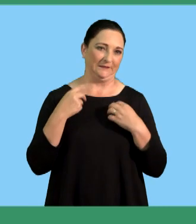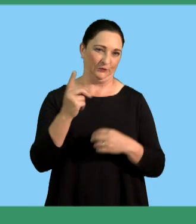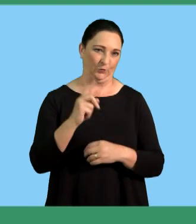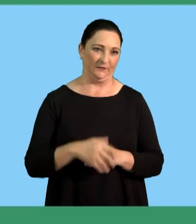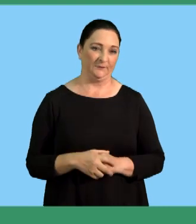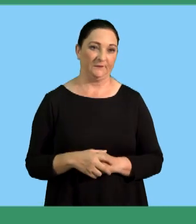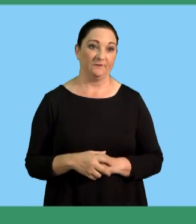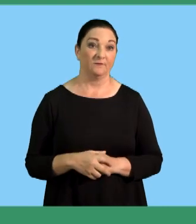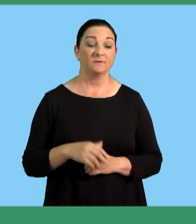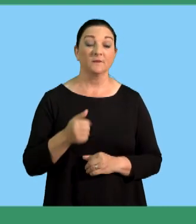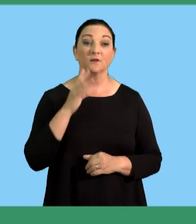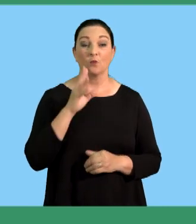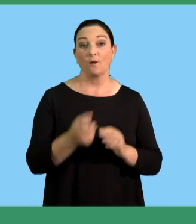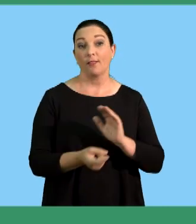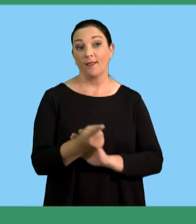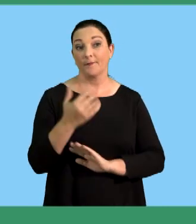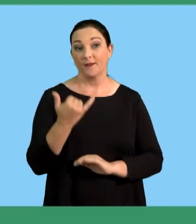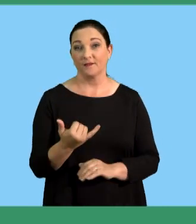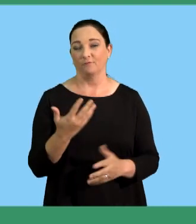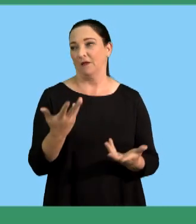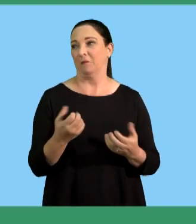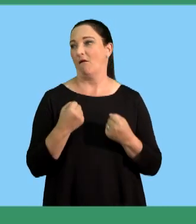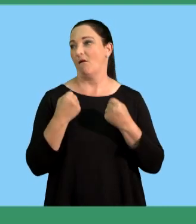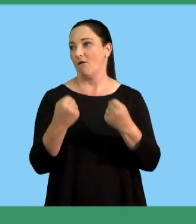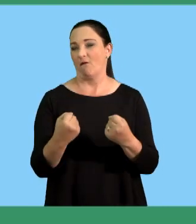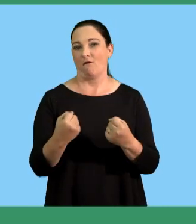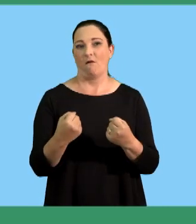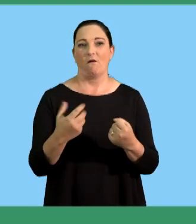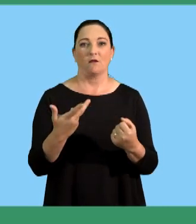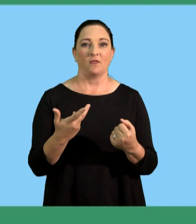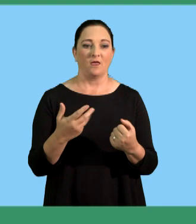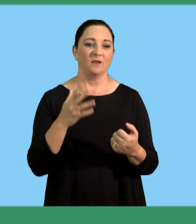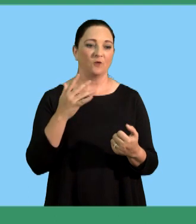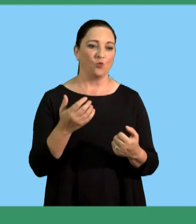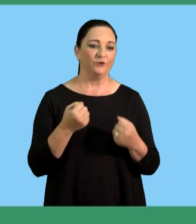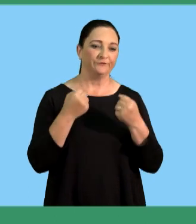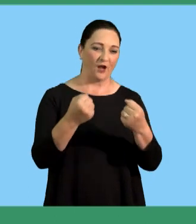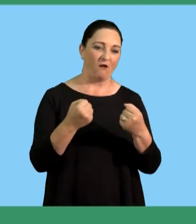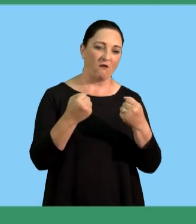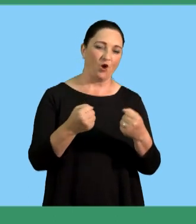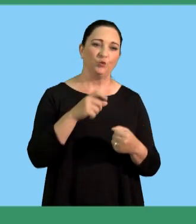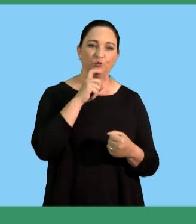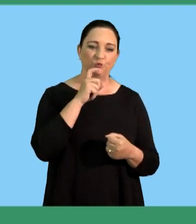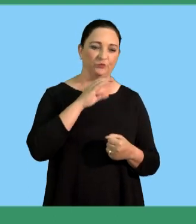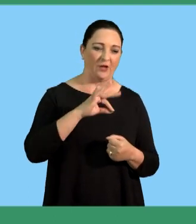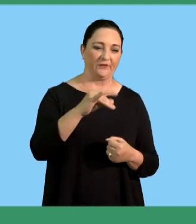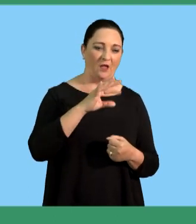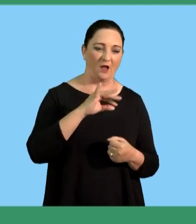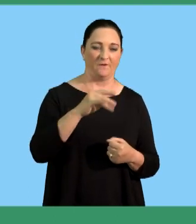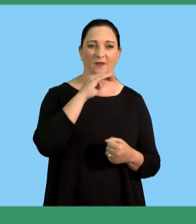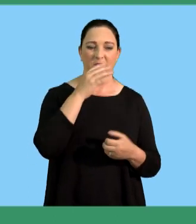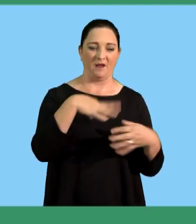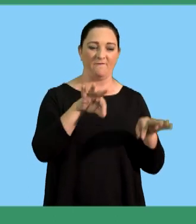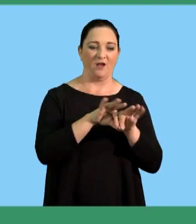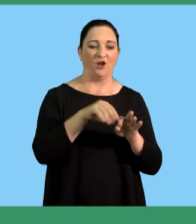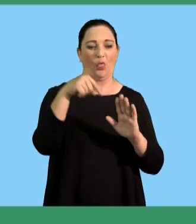asset. So this would happen to, for instance, a car. We know that a car loses value each time it is being used. So for instance, if you bought